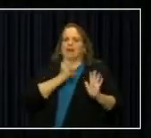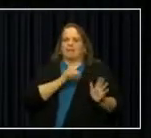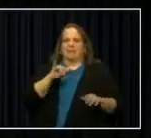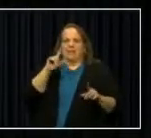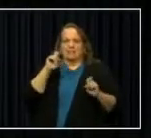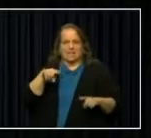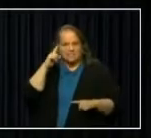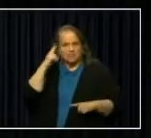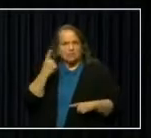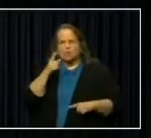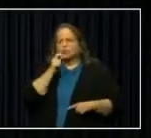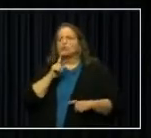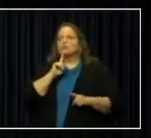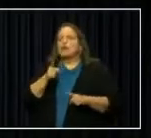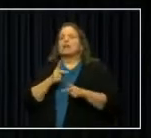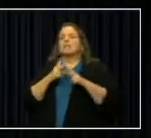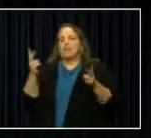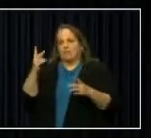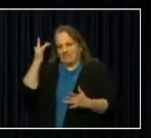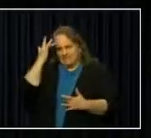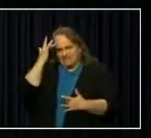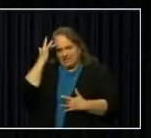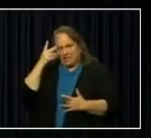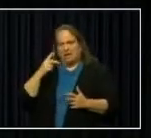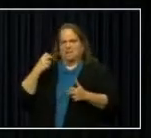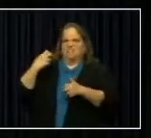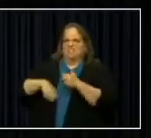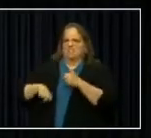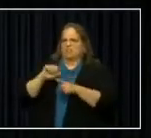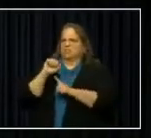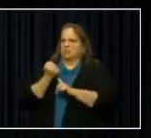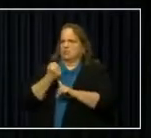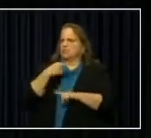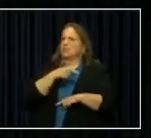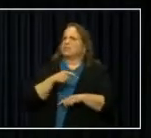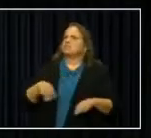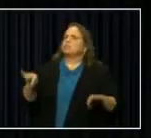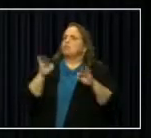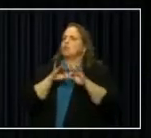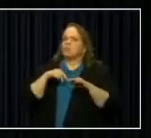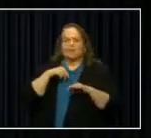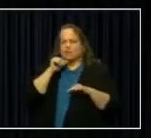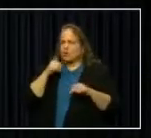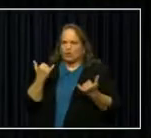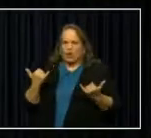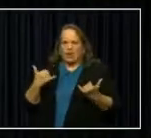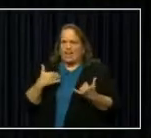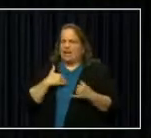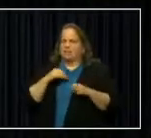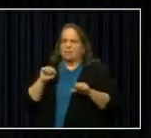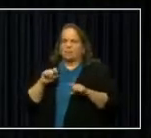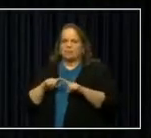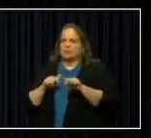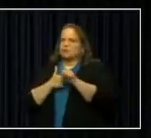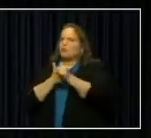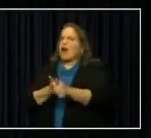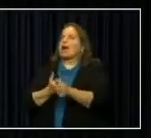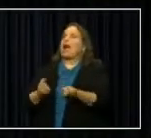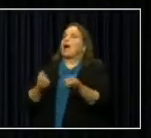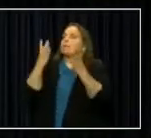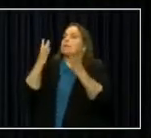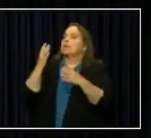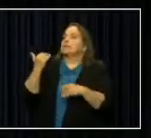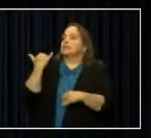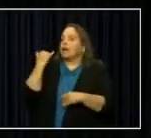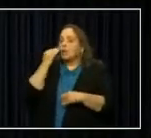for somebody who is in a more difficult situation. We don't currently have the ability to track that, but what it does